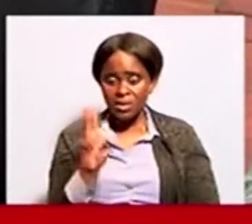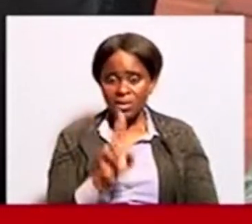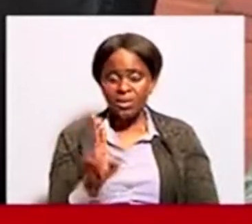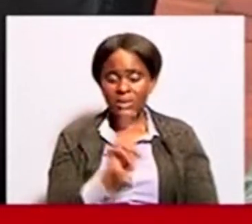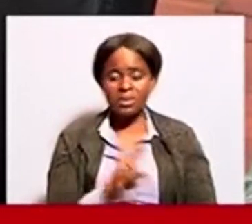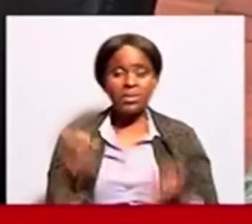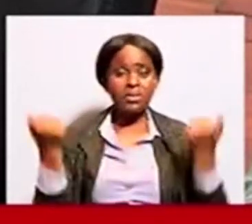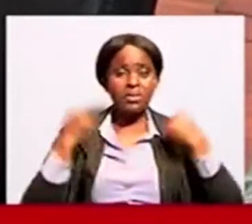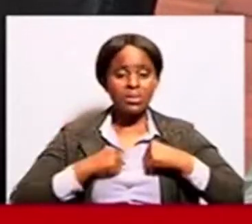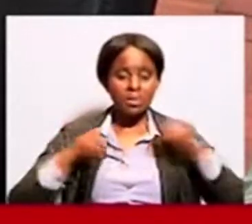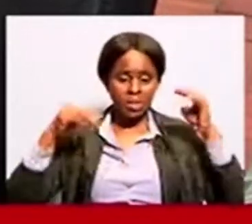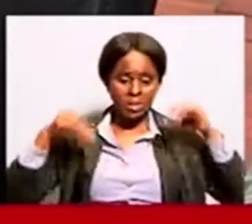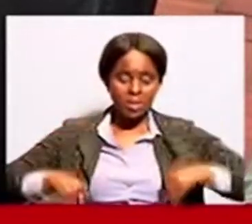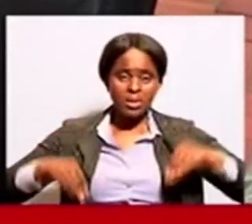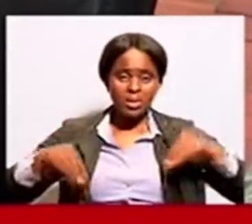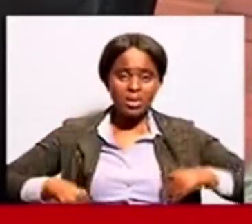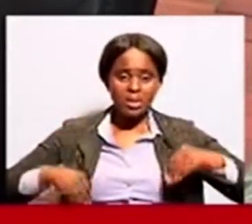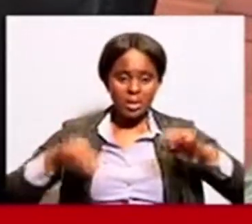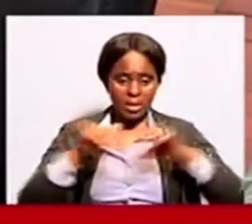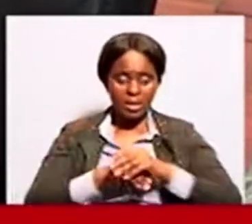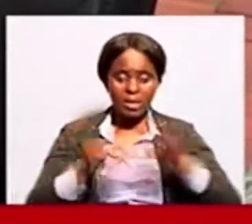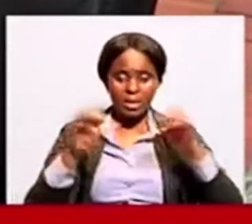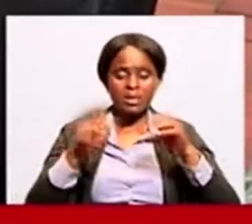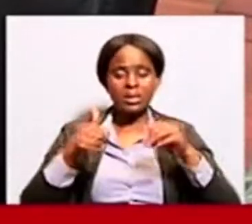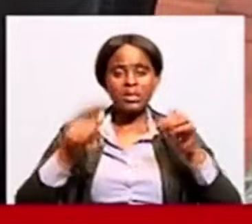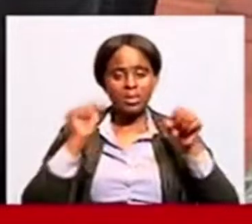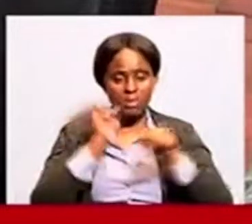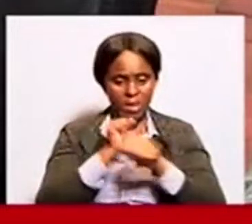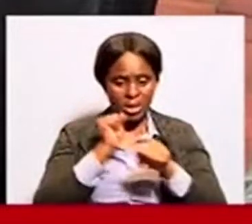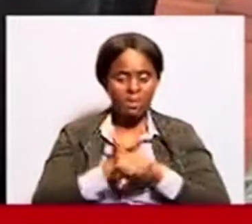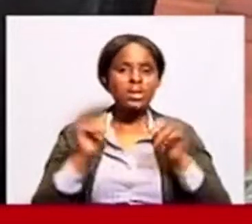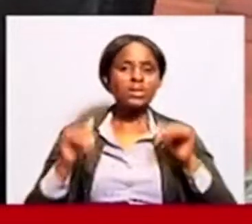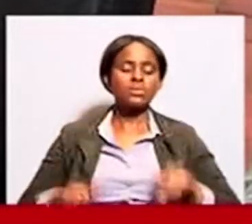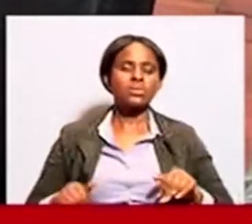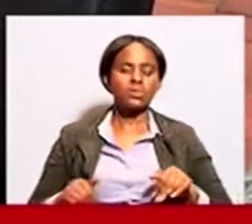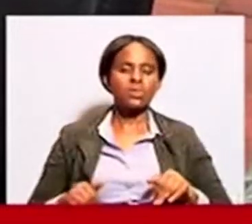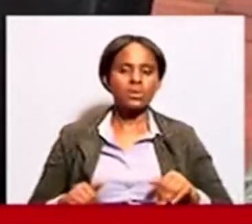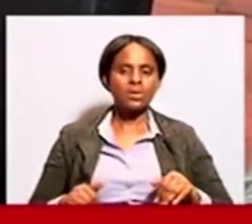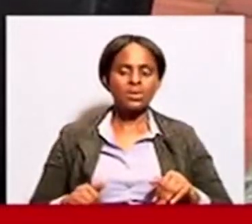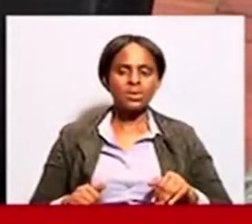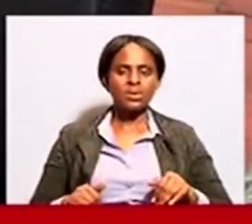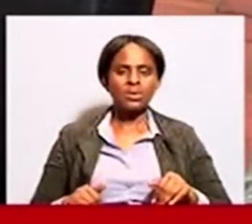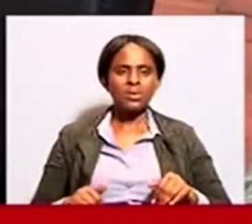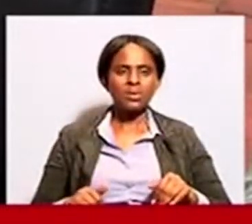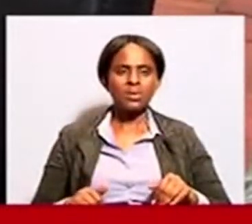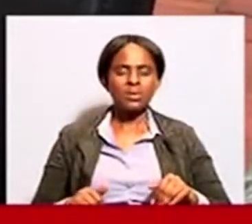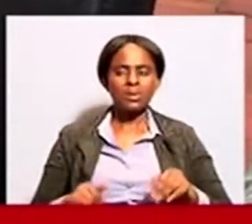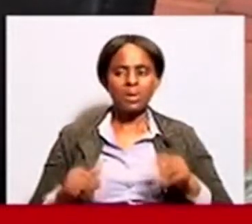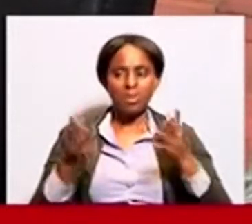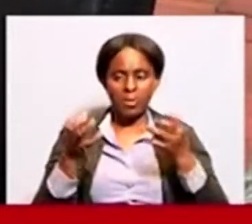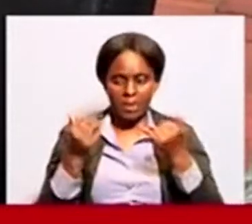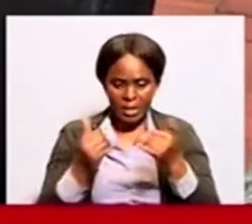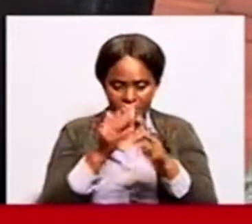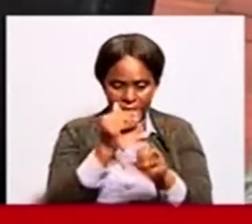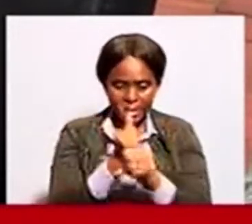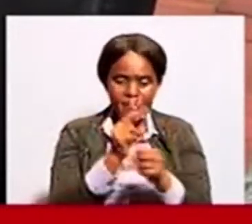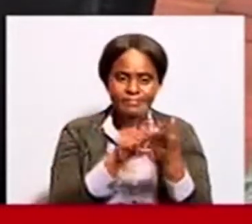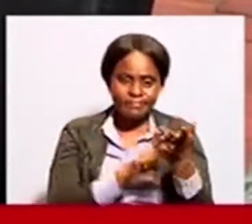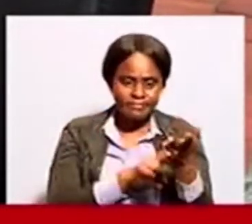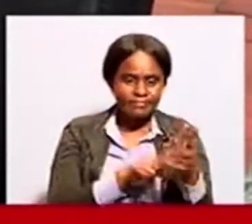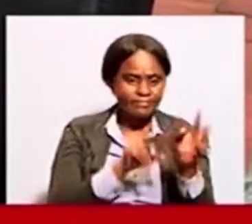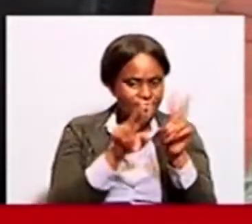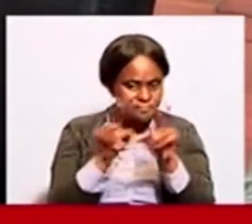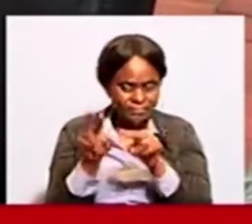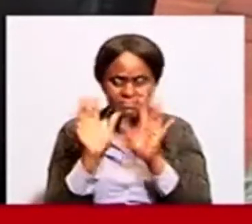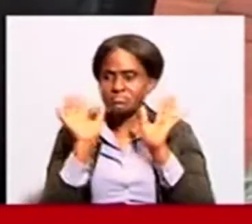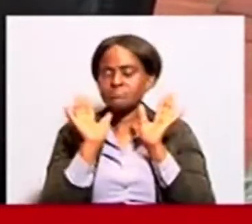to wear a uniform. When he's at the council, he's in a work suit. And that's how you, but the moment you want to receive reports, monitoring